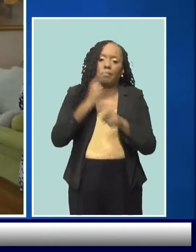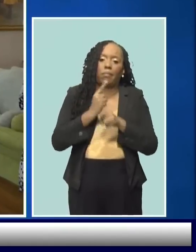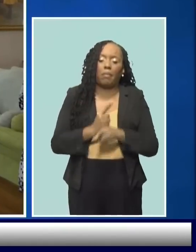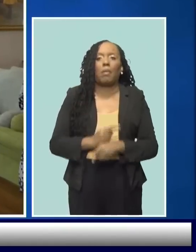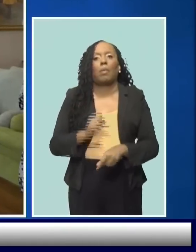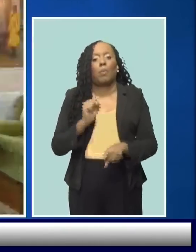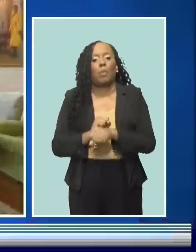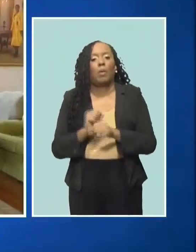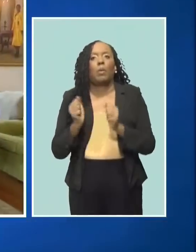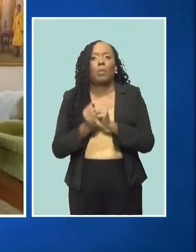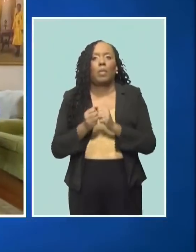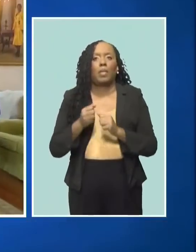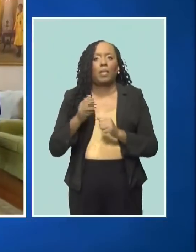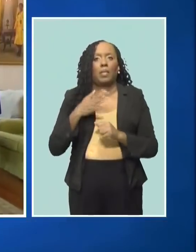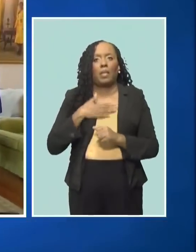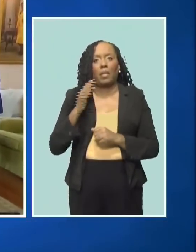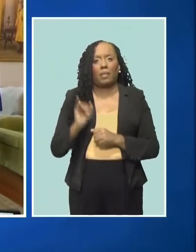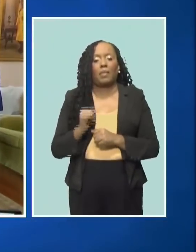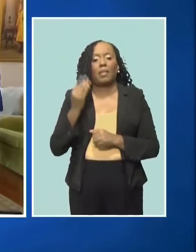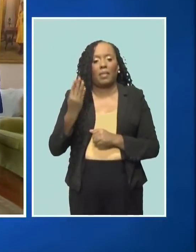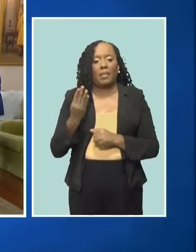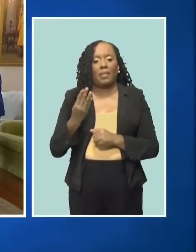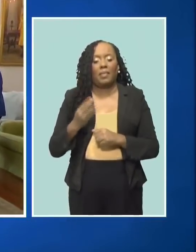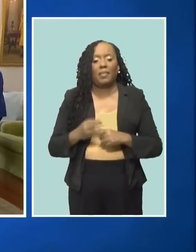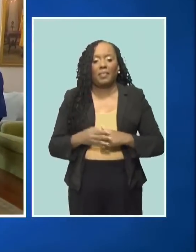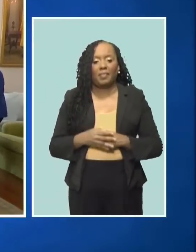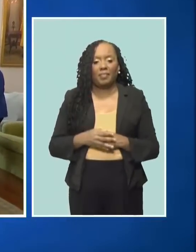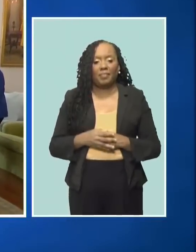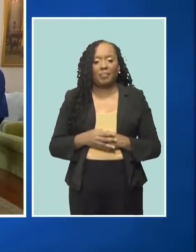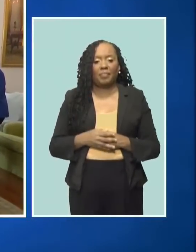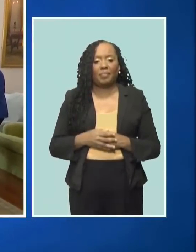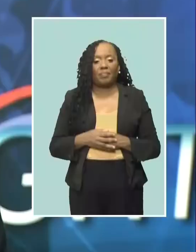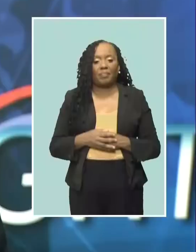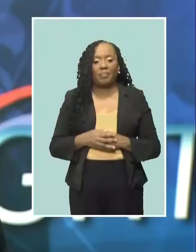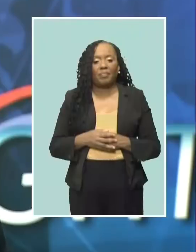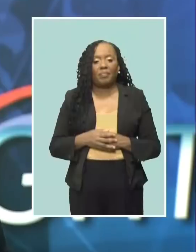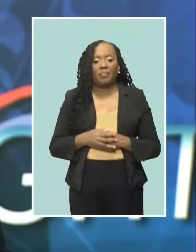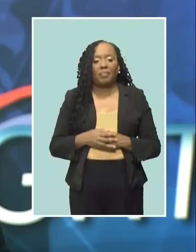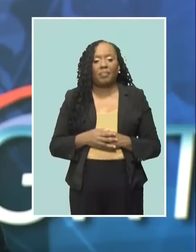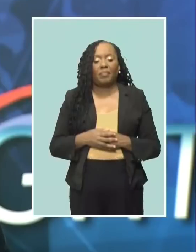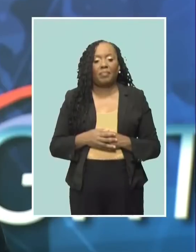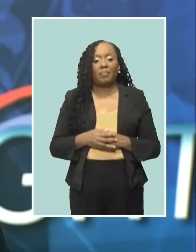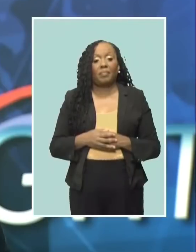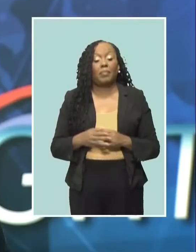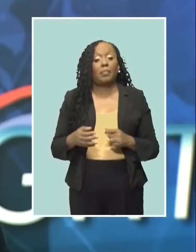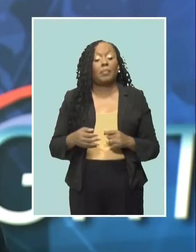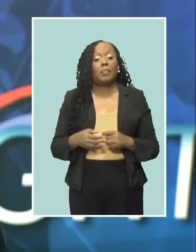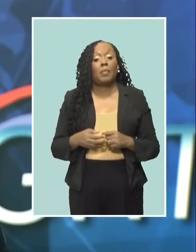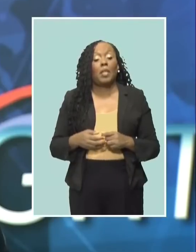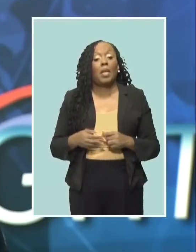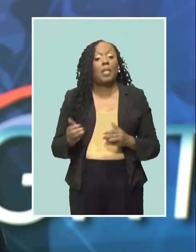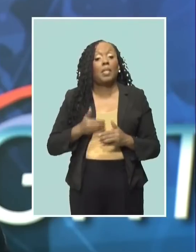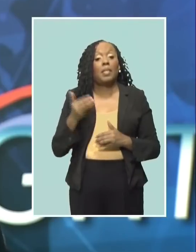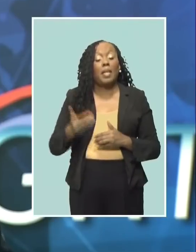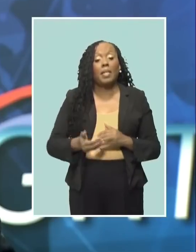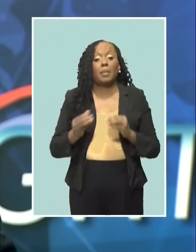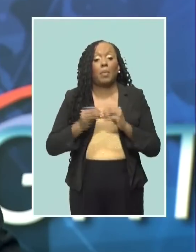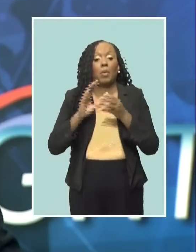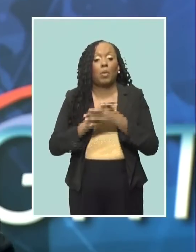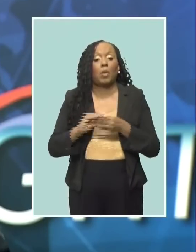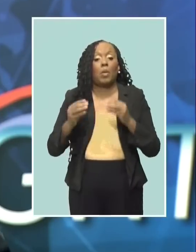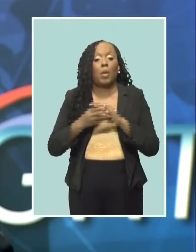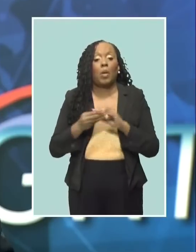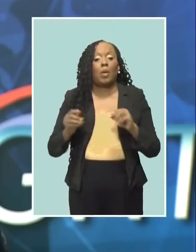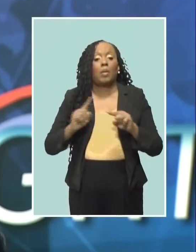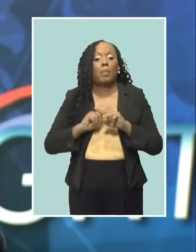towards the job. Rachel Agard, CBC News. We'll take a break here, but in just a moment, we'll talk live